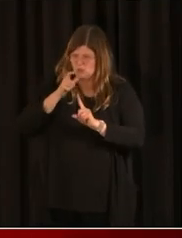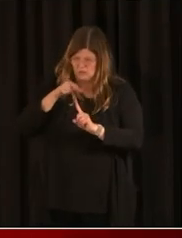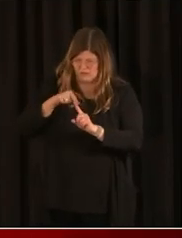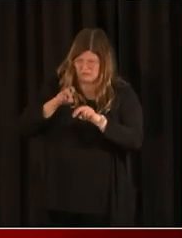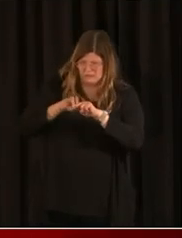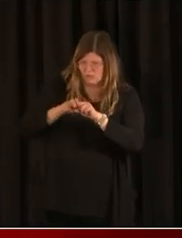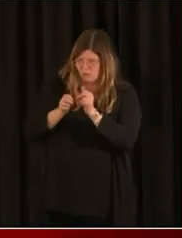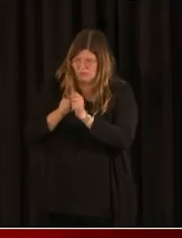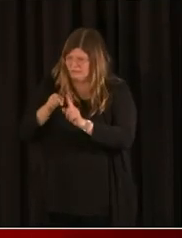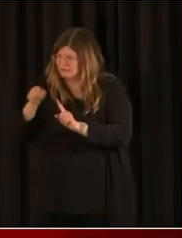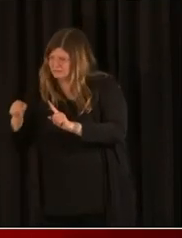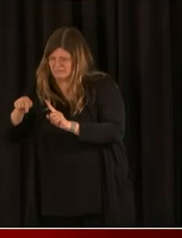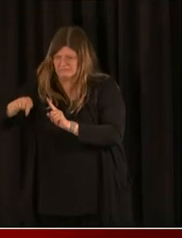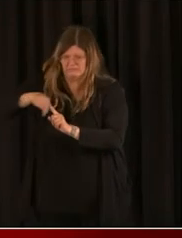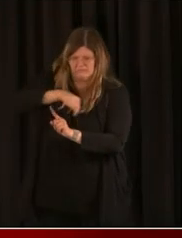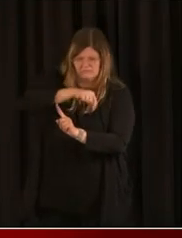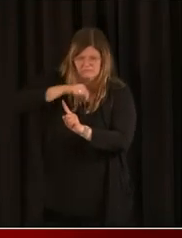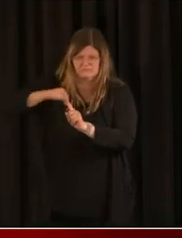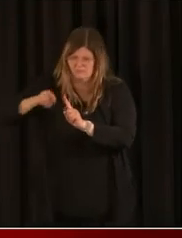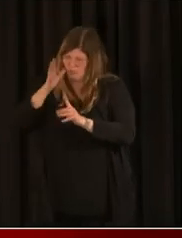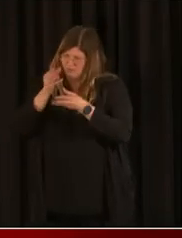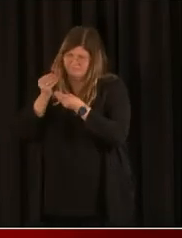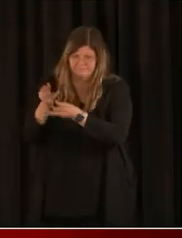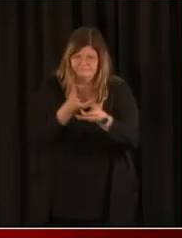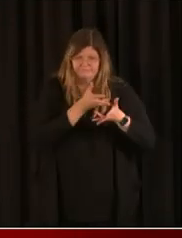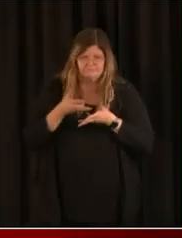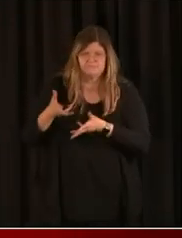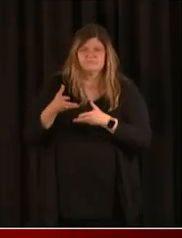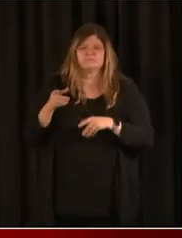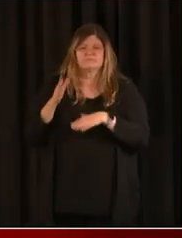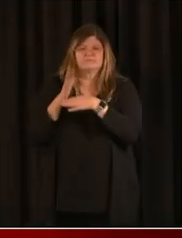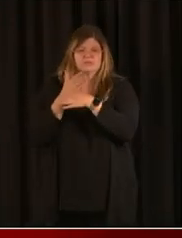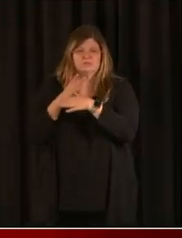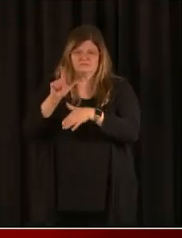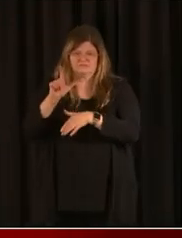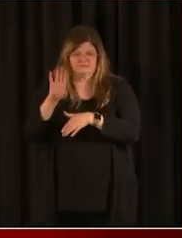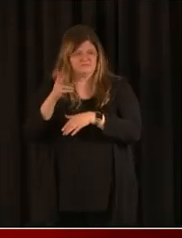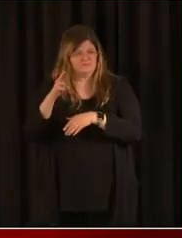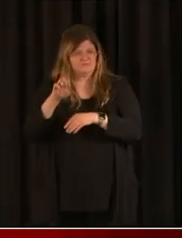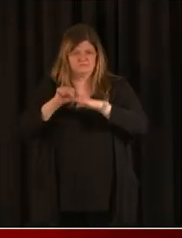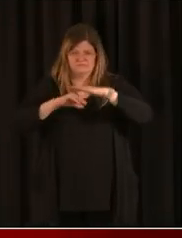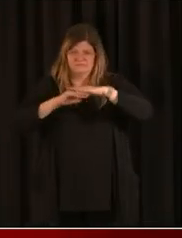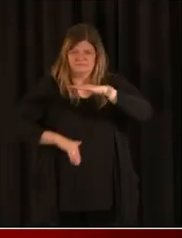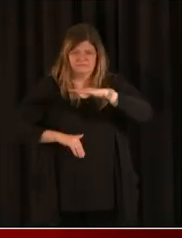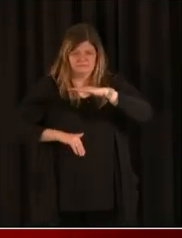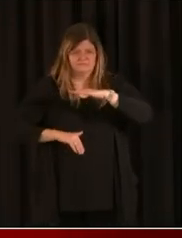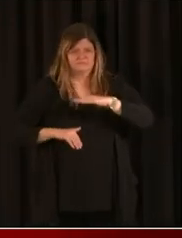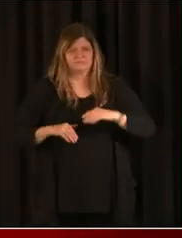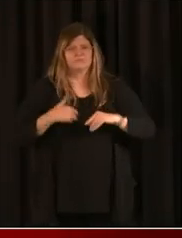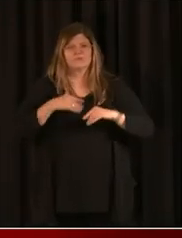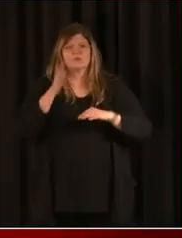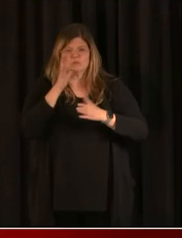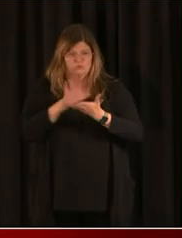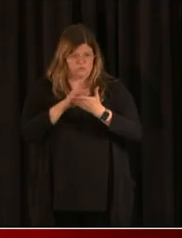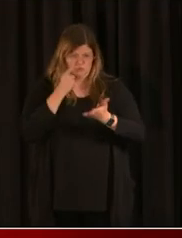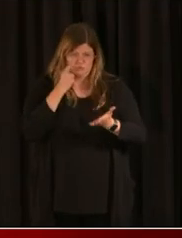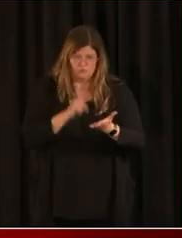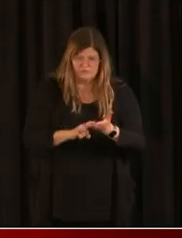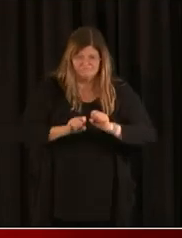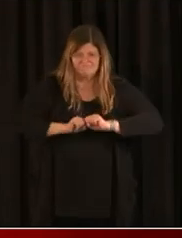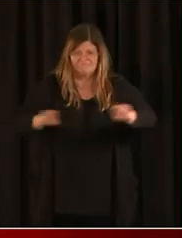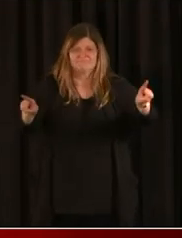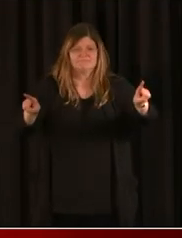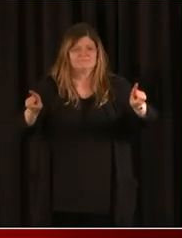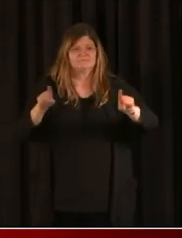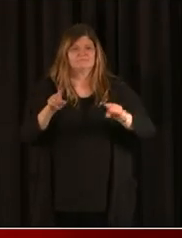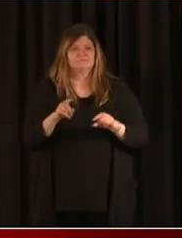a report of a positive case that occurs within 24 hours. And then our school notification goes out